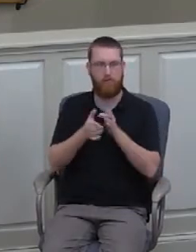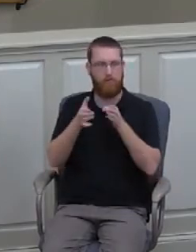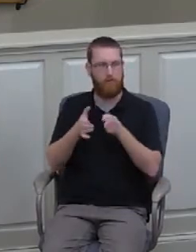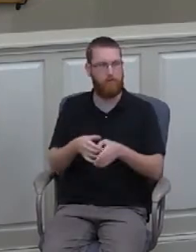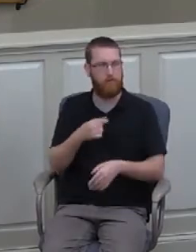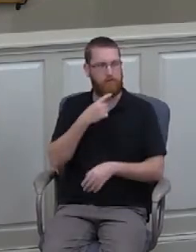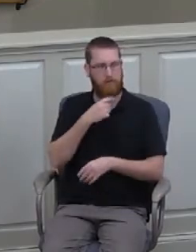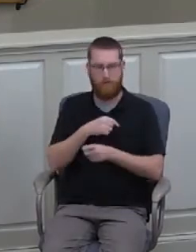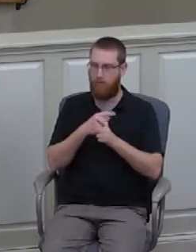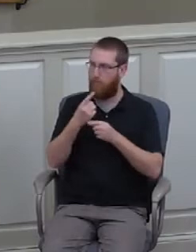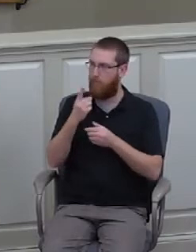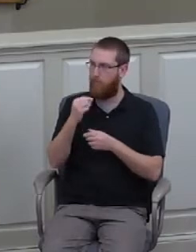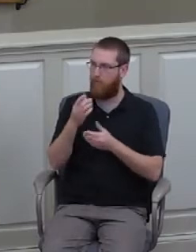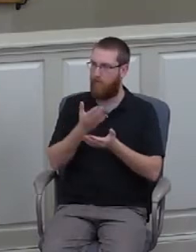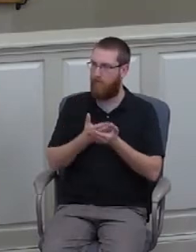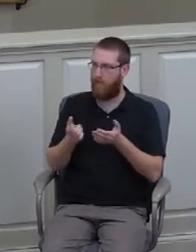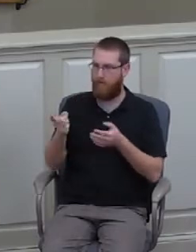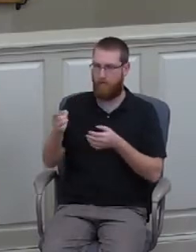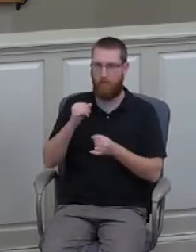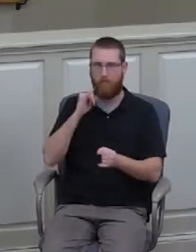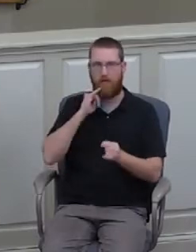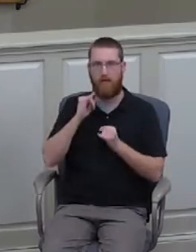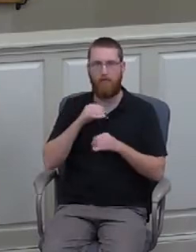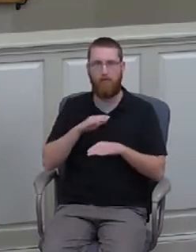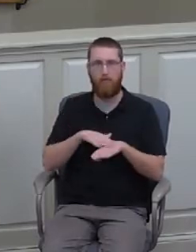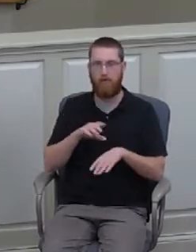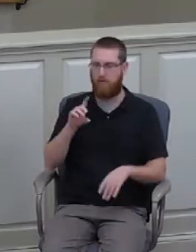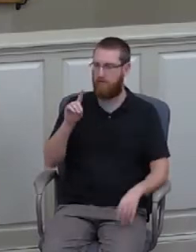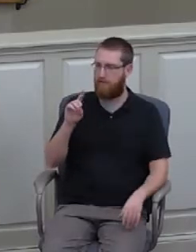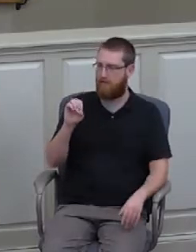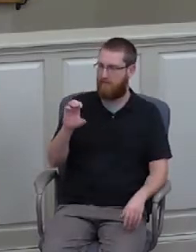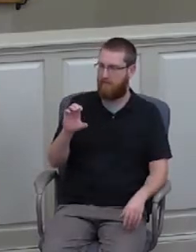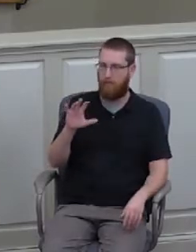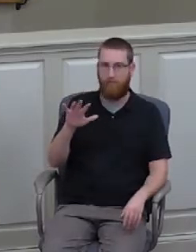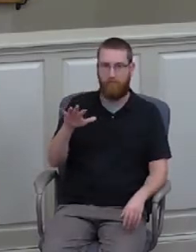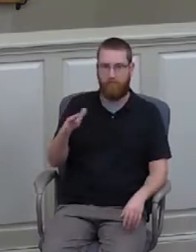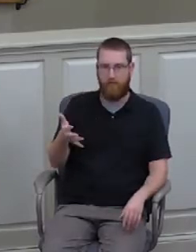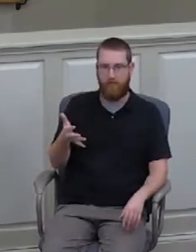event you have your interviews on December the 5th,